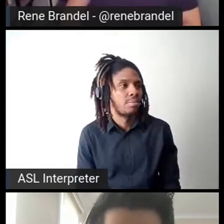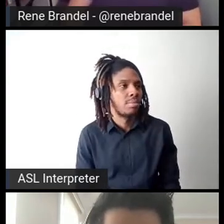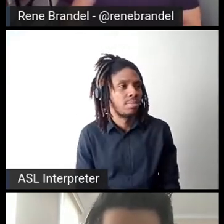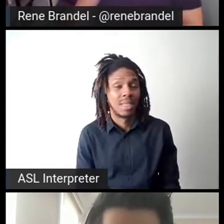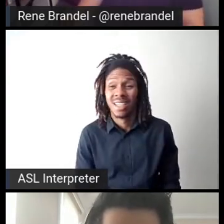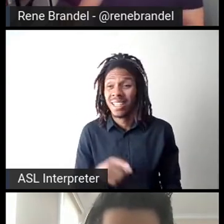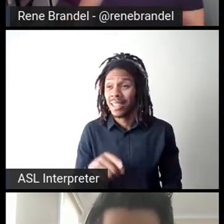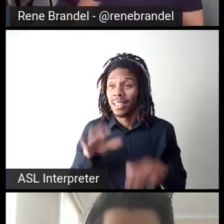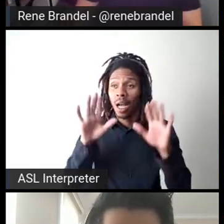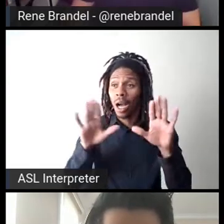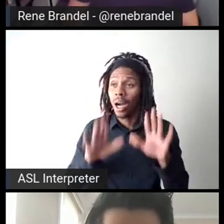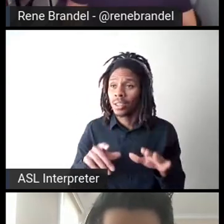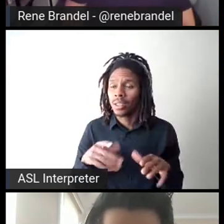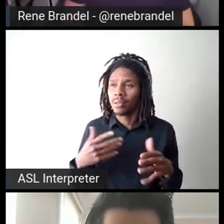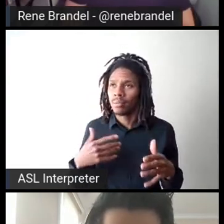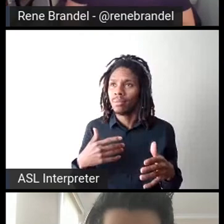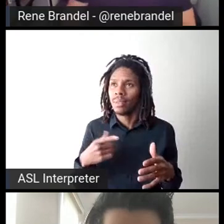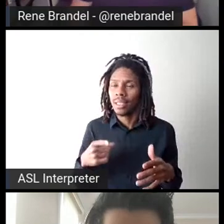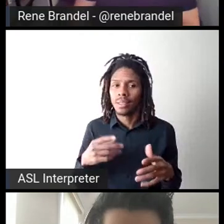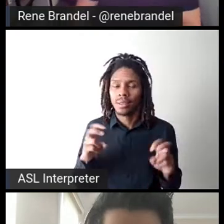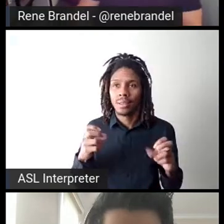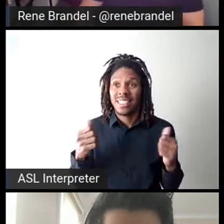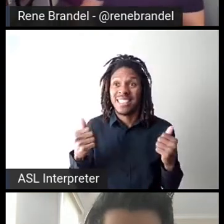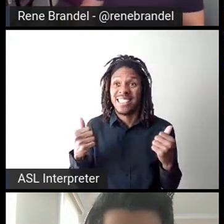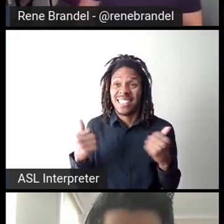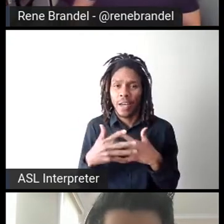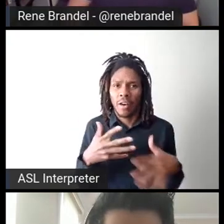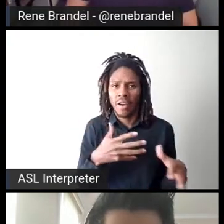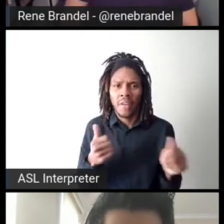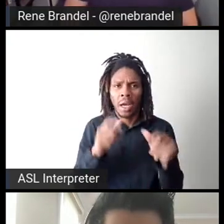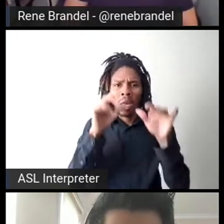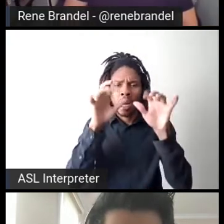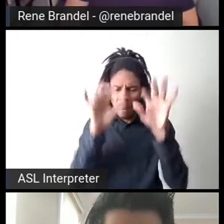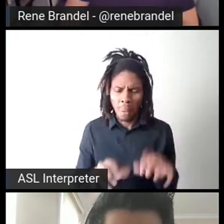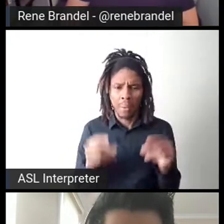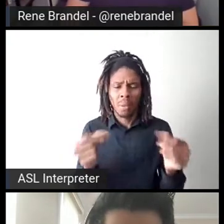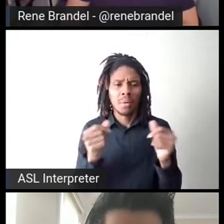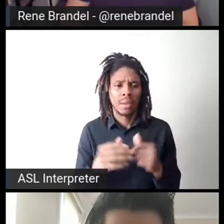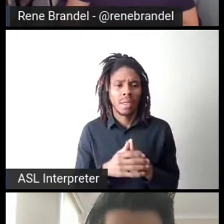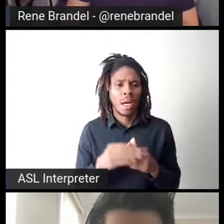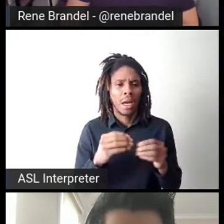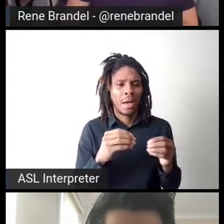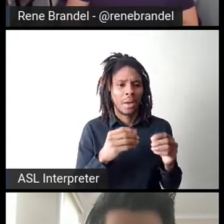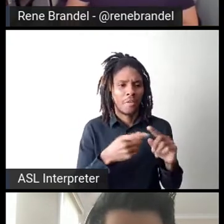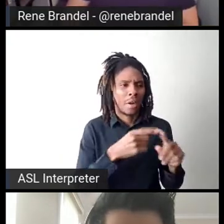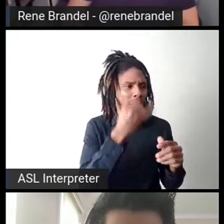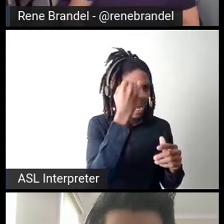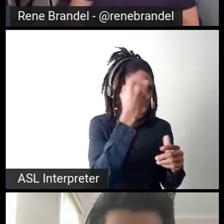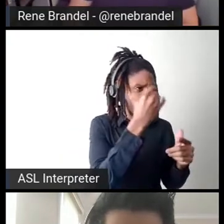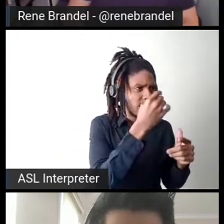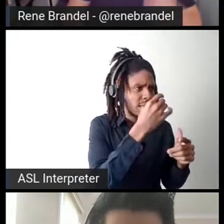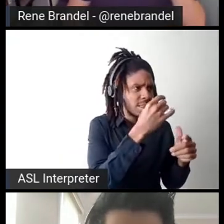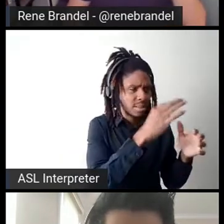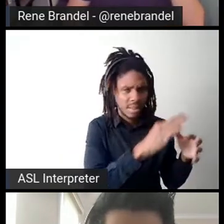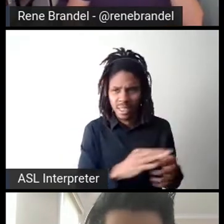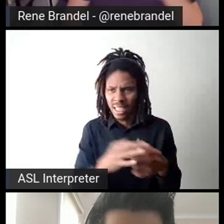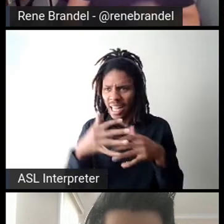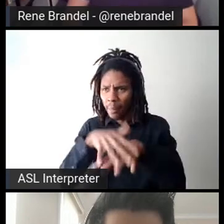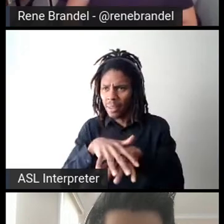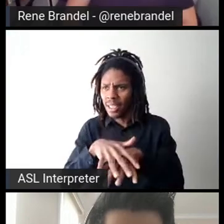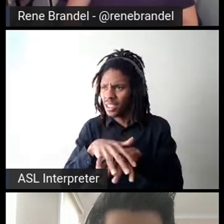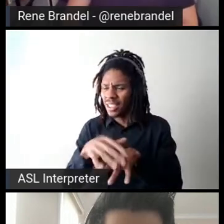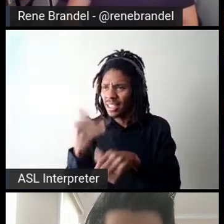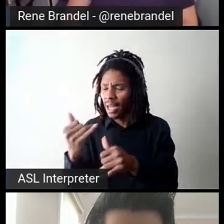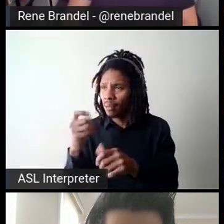This is almost scary fast. Yeah. Just go from like idea to implementation, seeing it there in the browser so quickly.